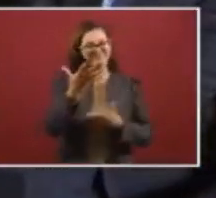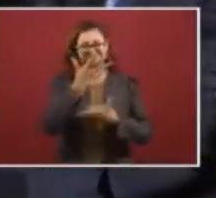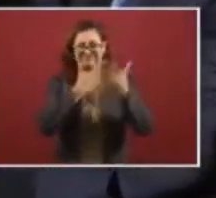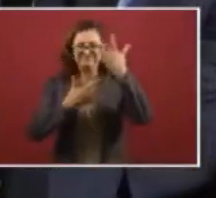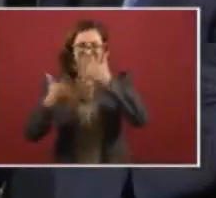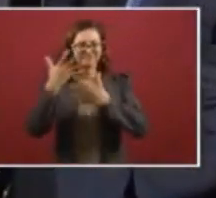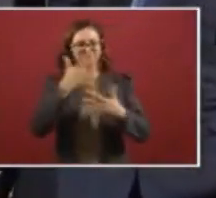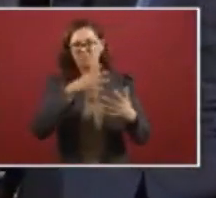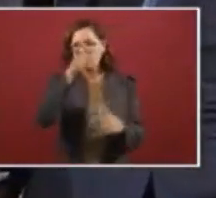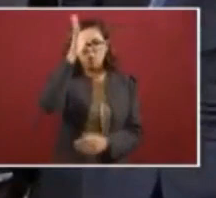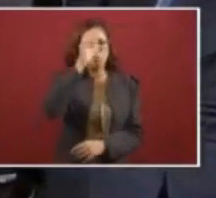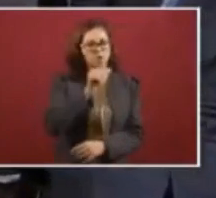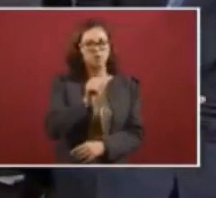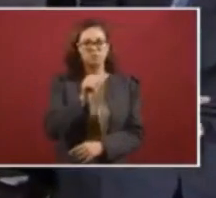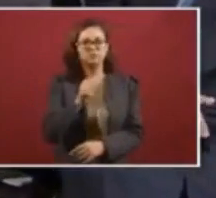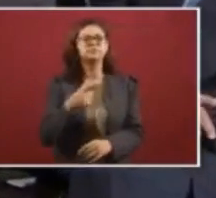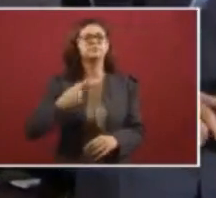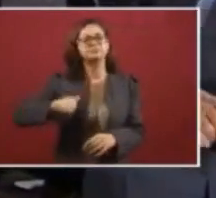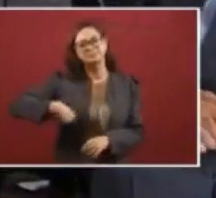business owners